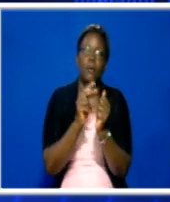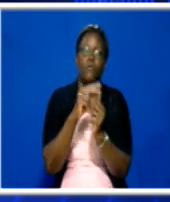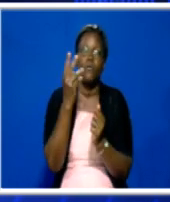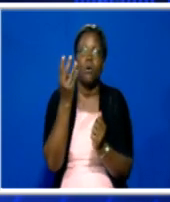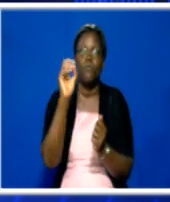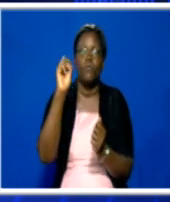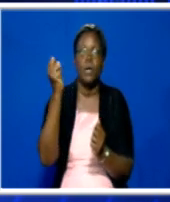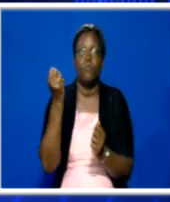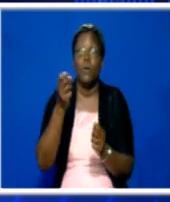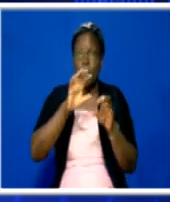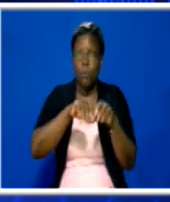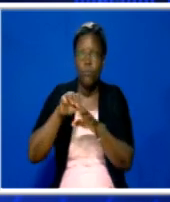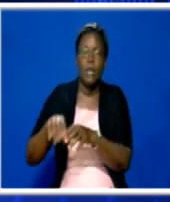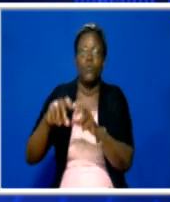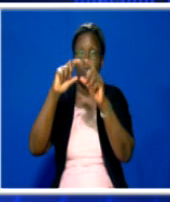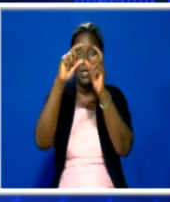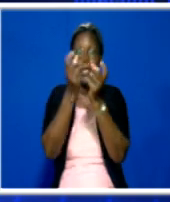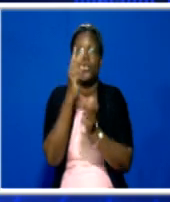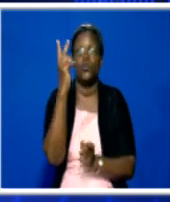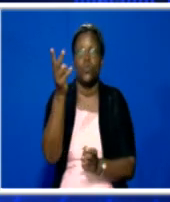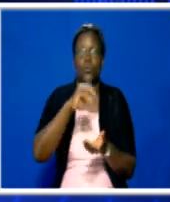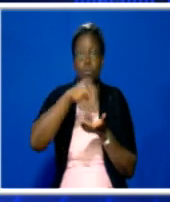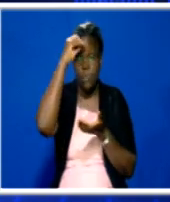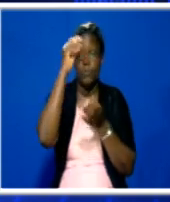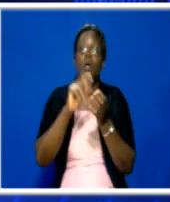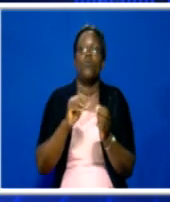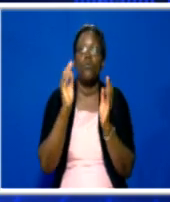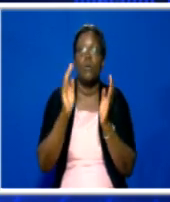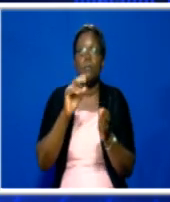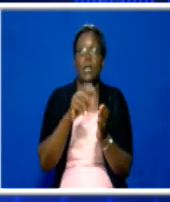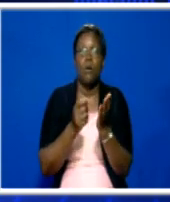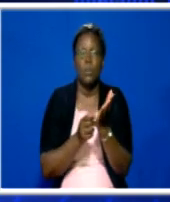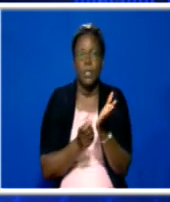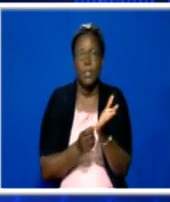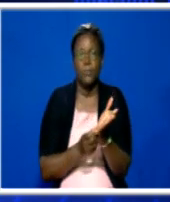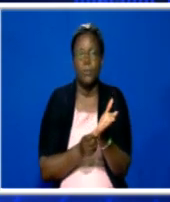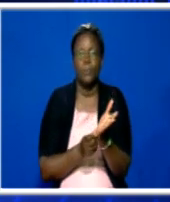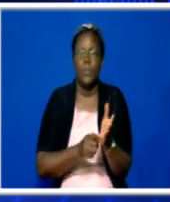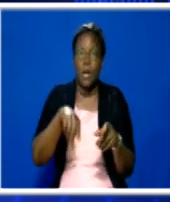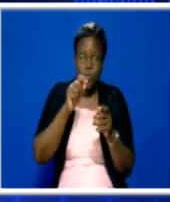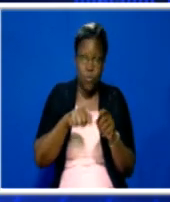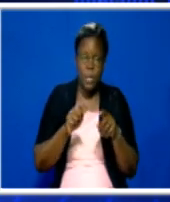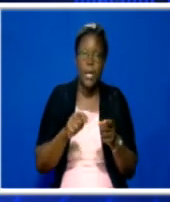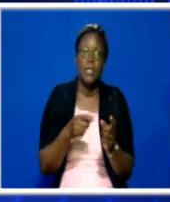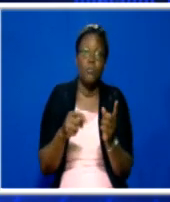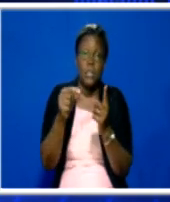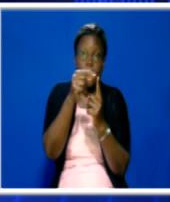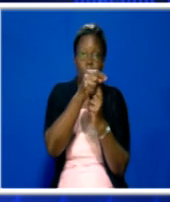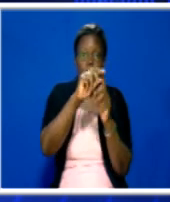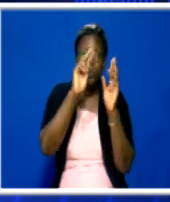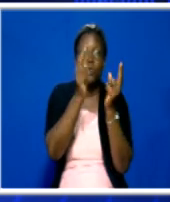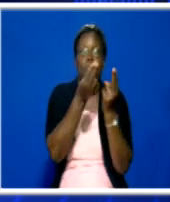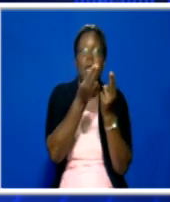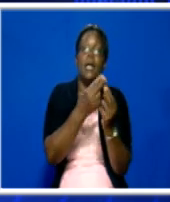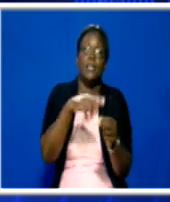move on to our grade 2 students who will be tackling Kiswahili, and today's specific topic is majina